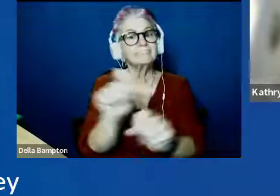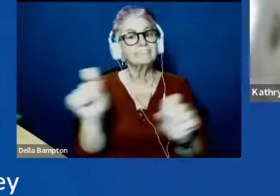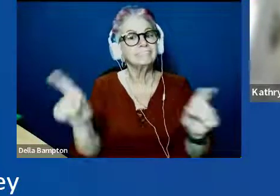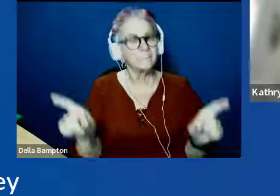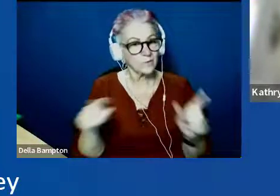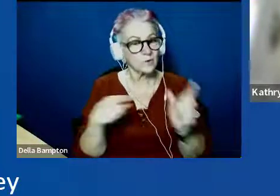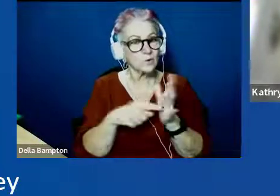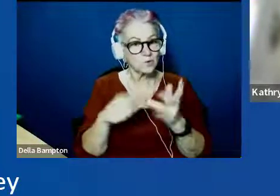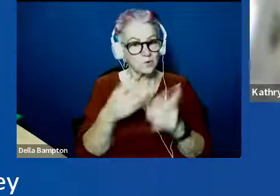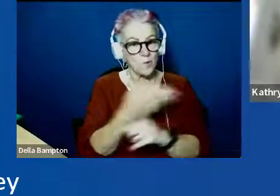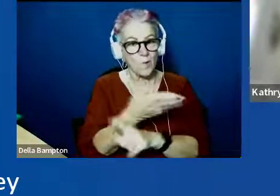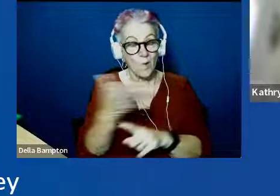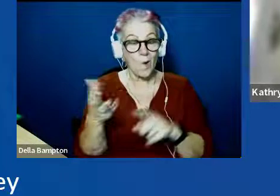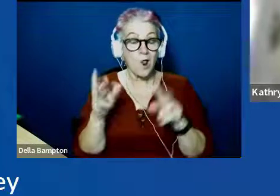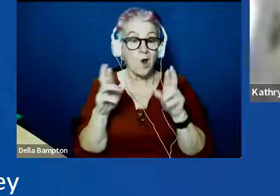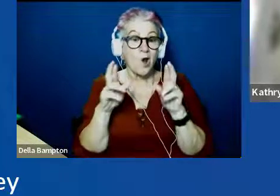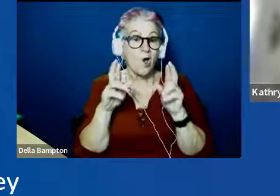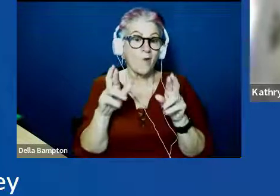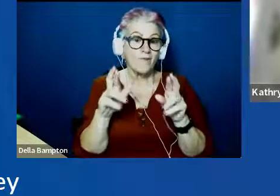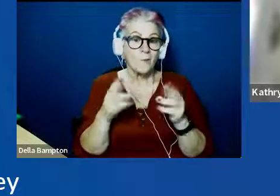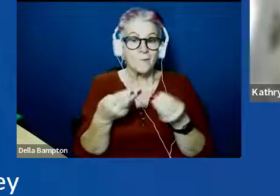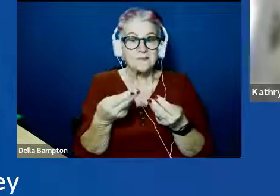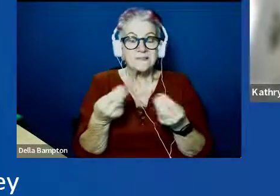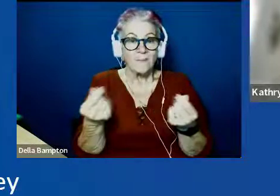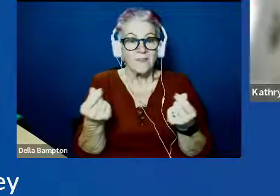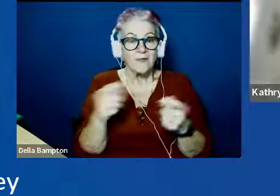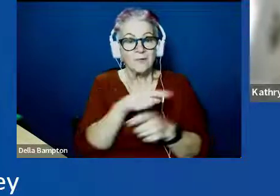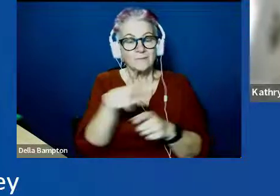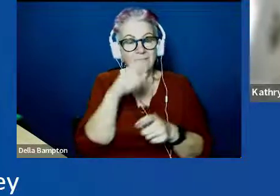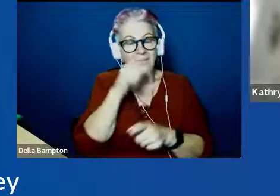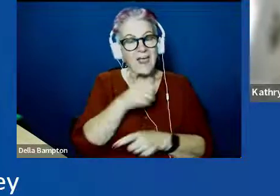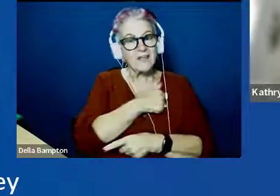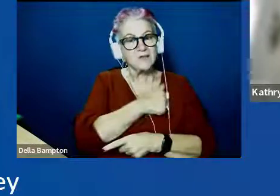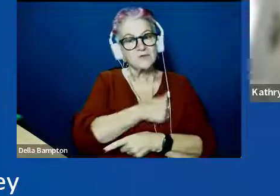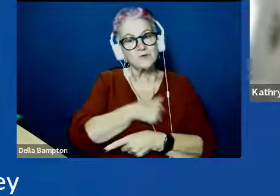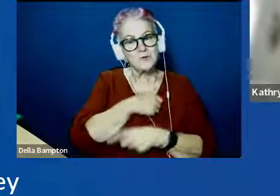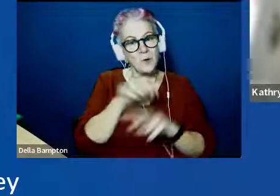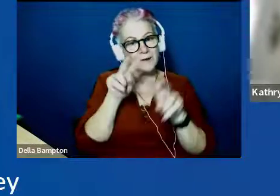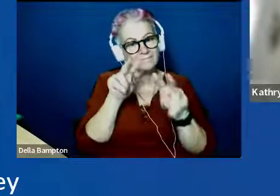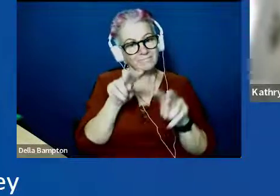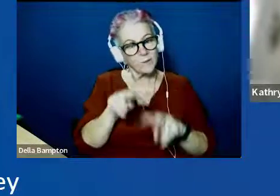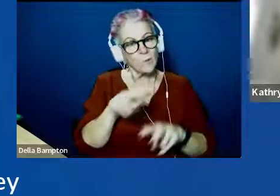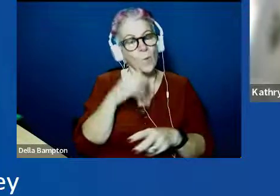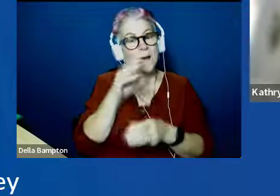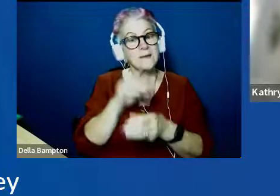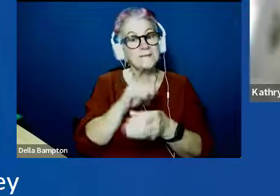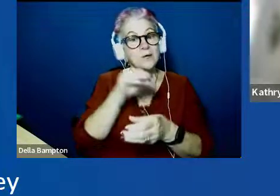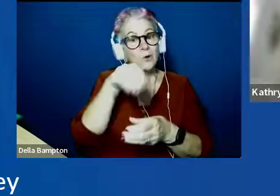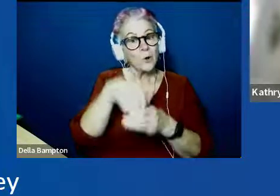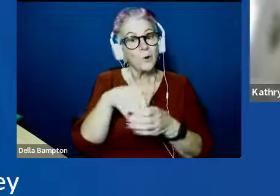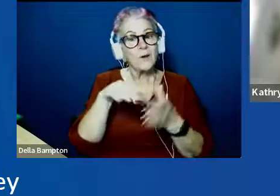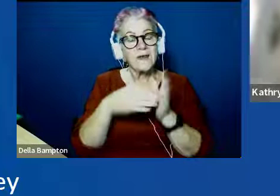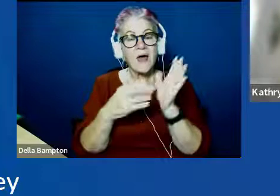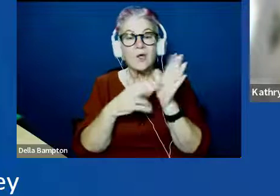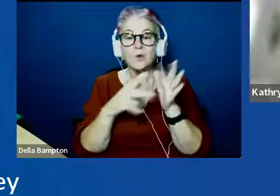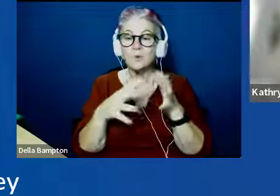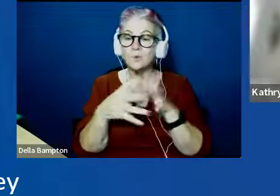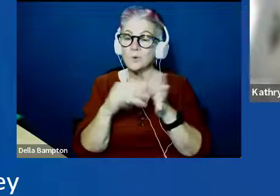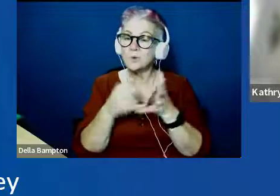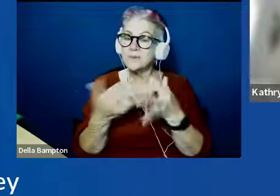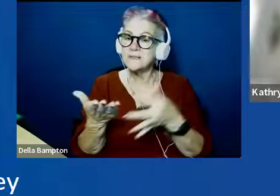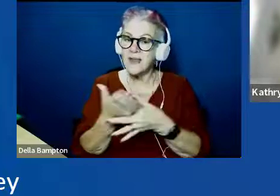And hopefully that's something that everybody can enjoy. We actually include these in our newsletter, which goes to